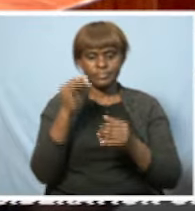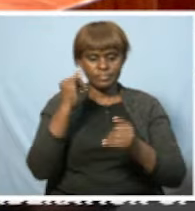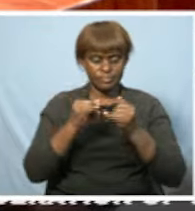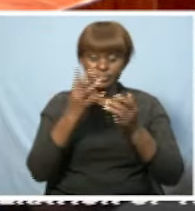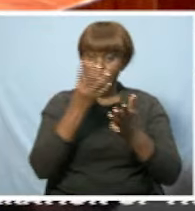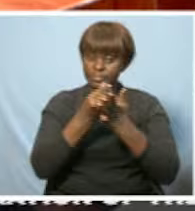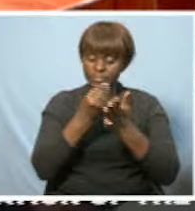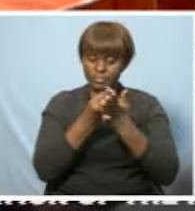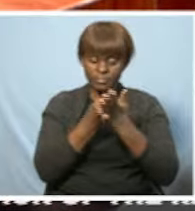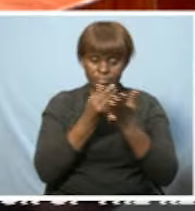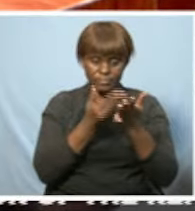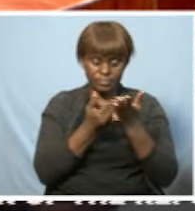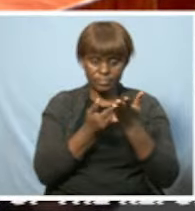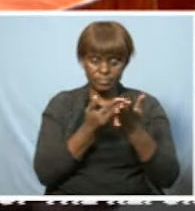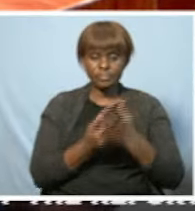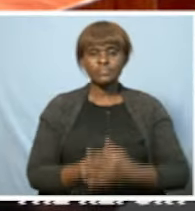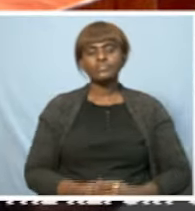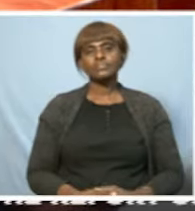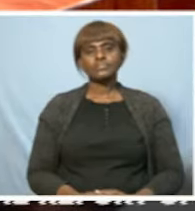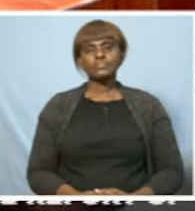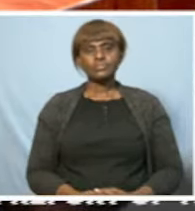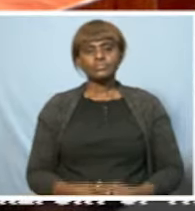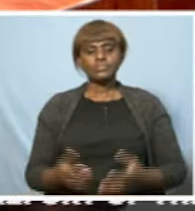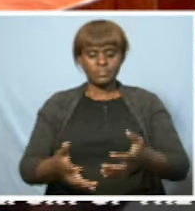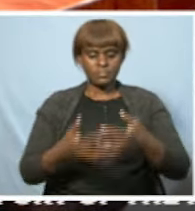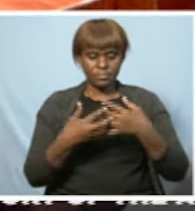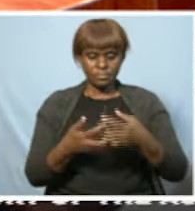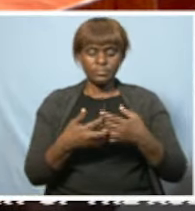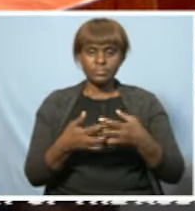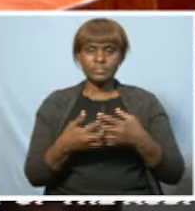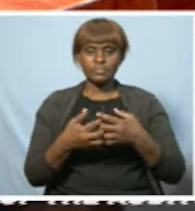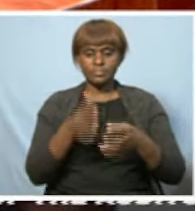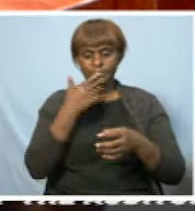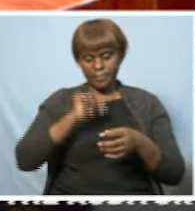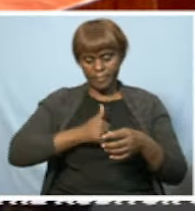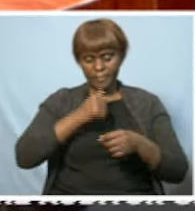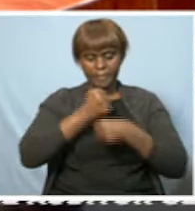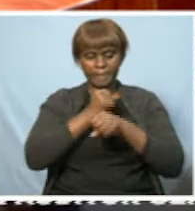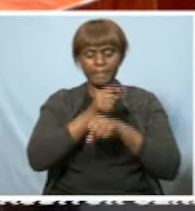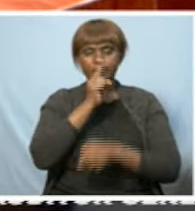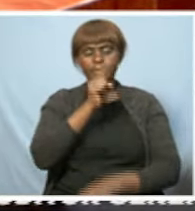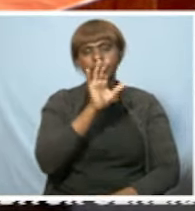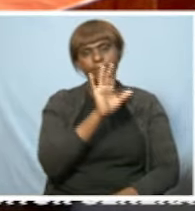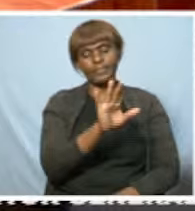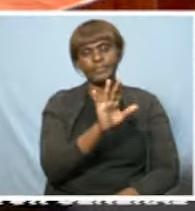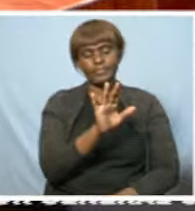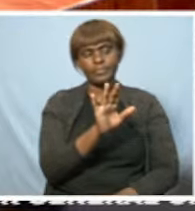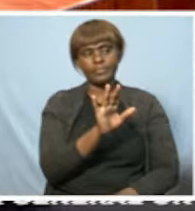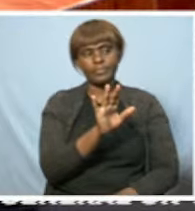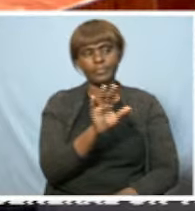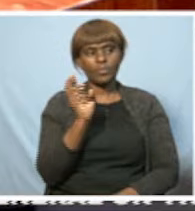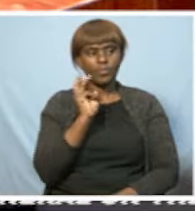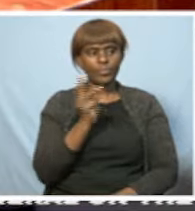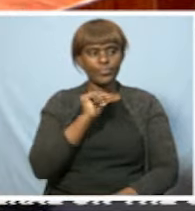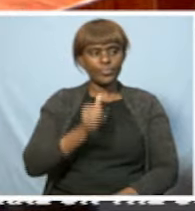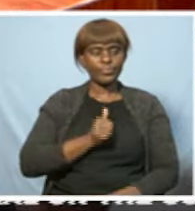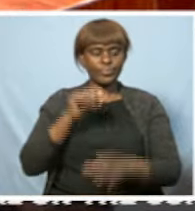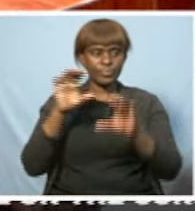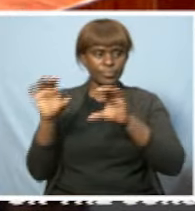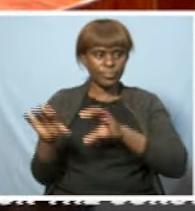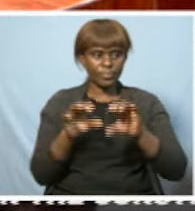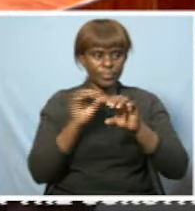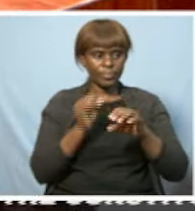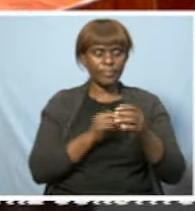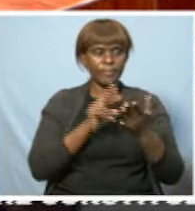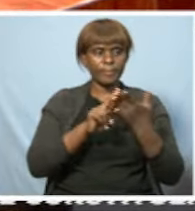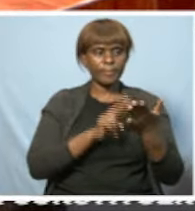Finance and engineering, let us ensure that we do our